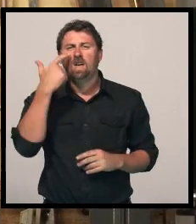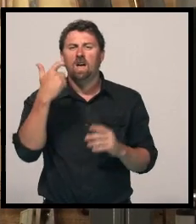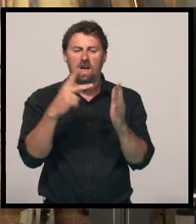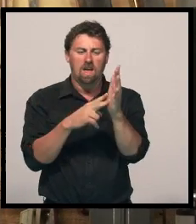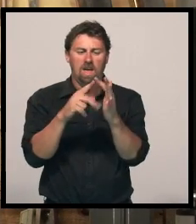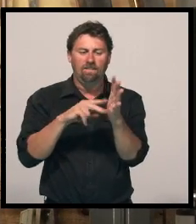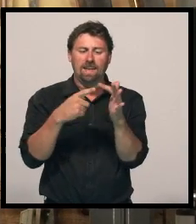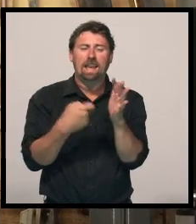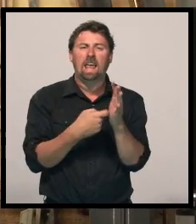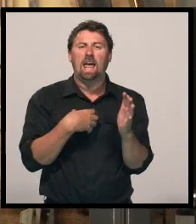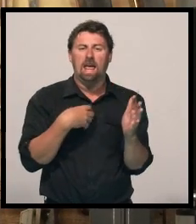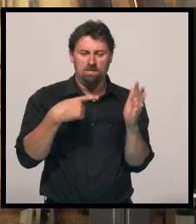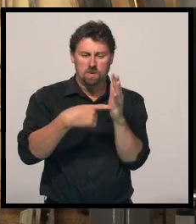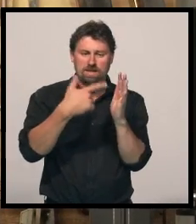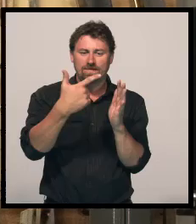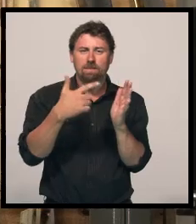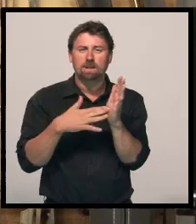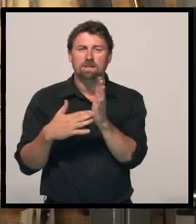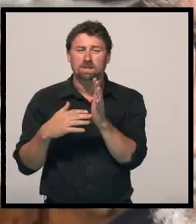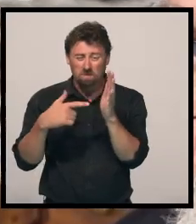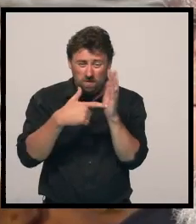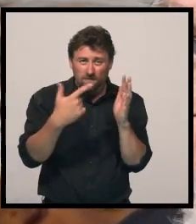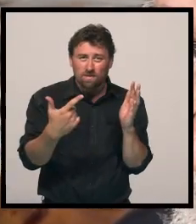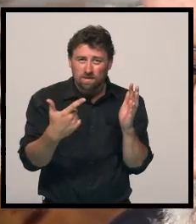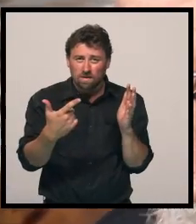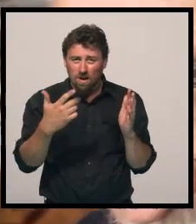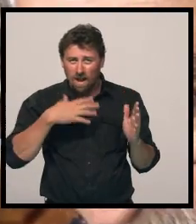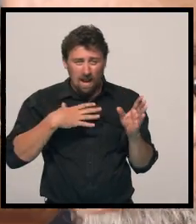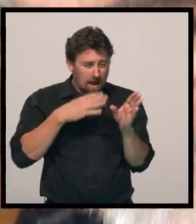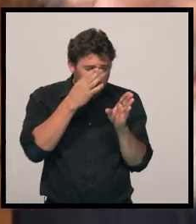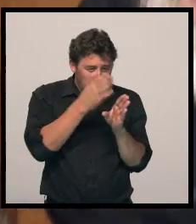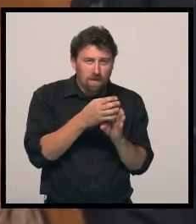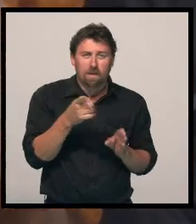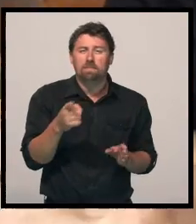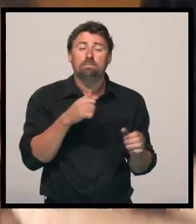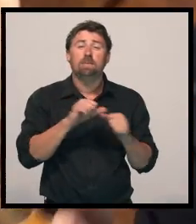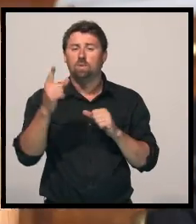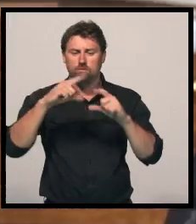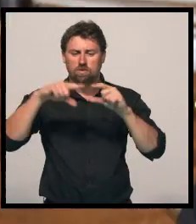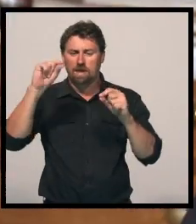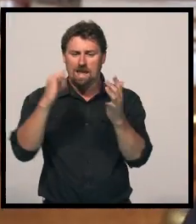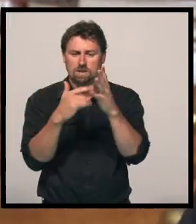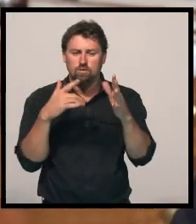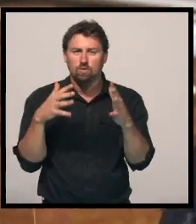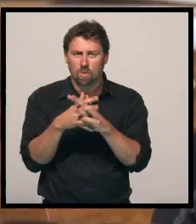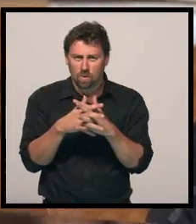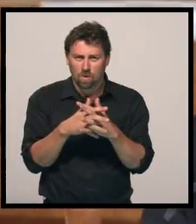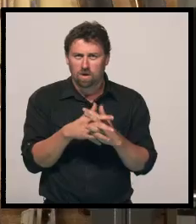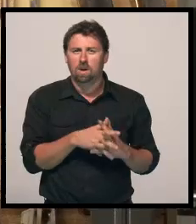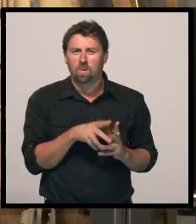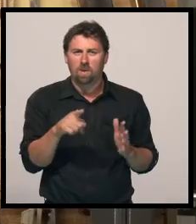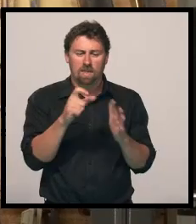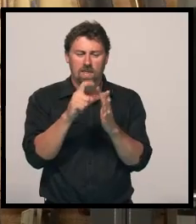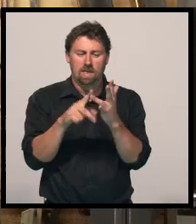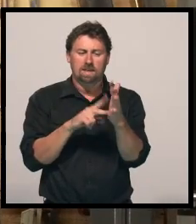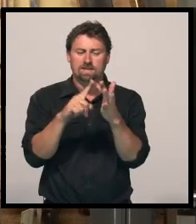mil, and for me to get that amount of slot, it's a Japanese saw and a dovetail saw with the set taken off, and